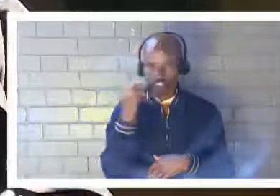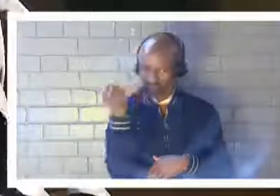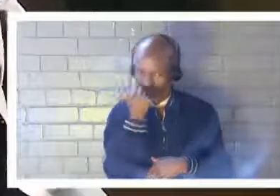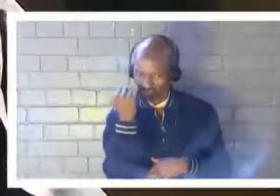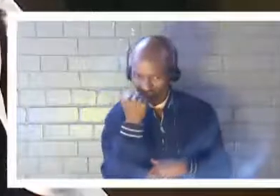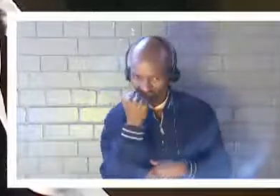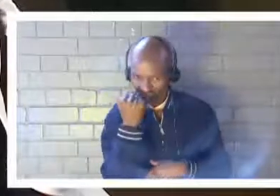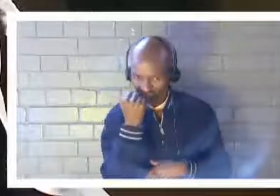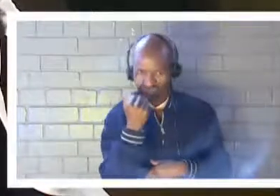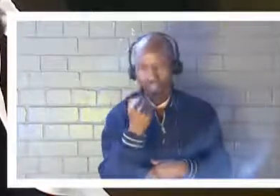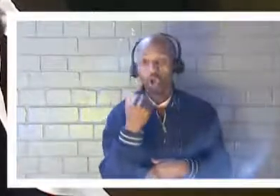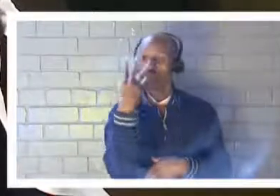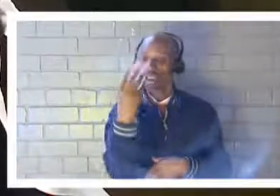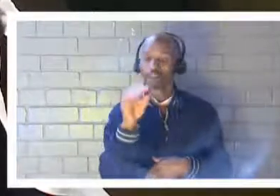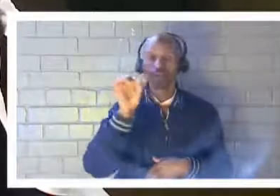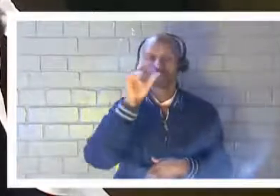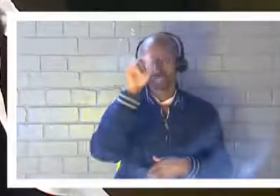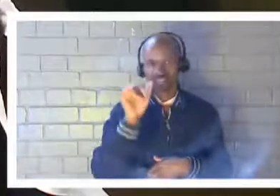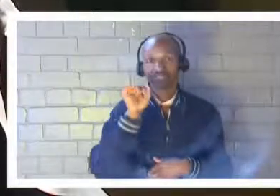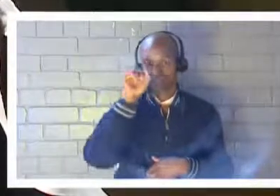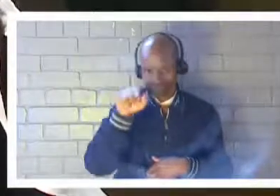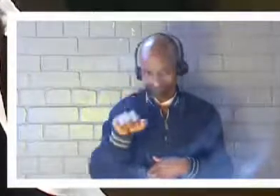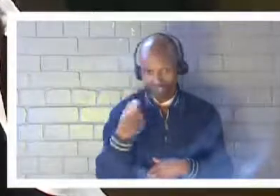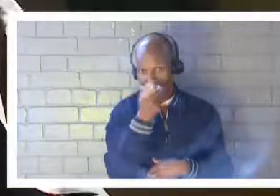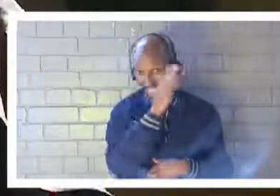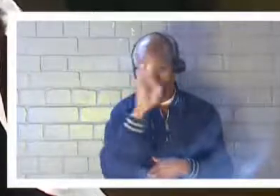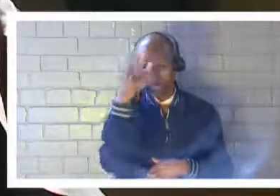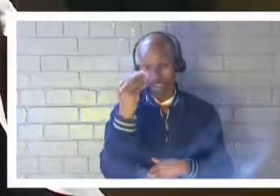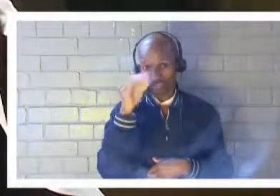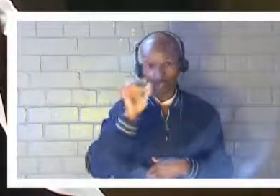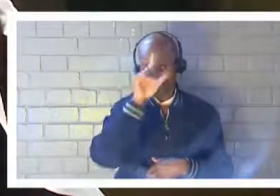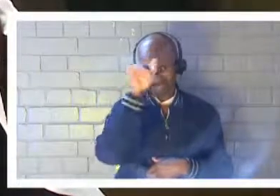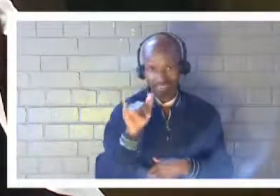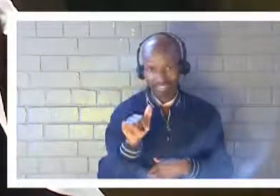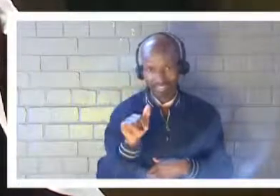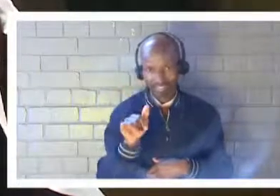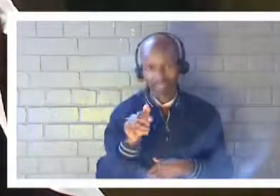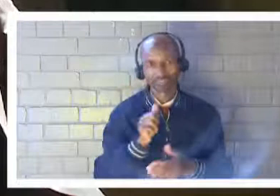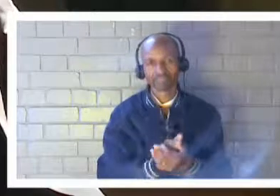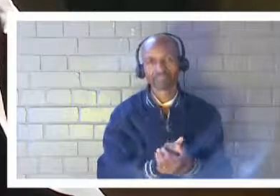capacity. We do have capacity, and then if we have capacity,